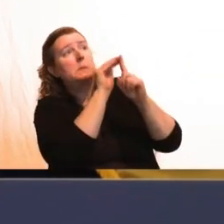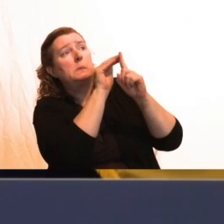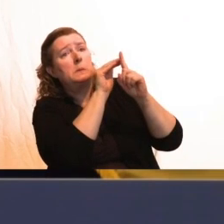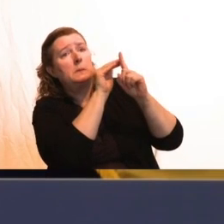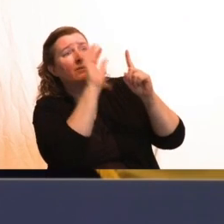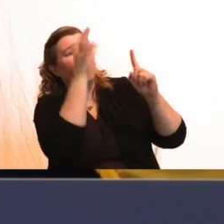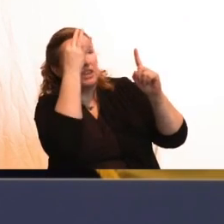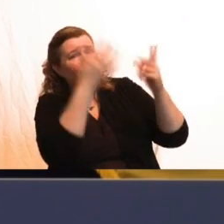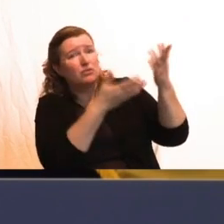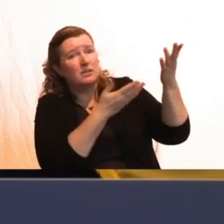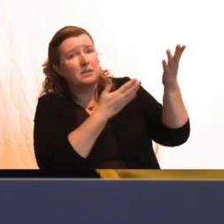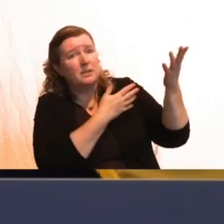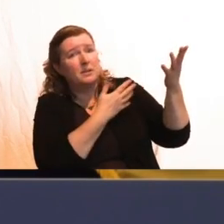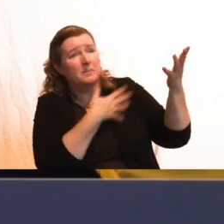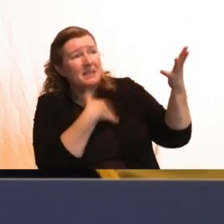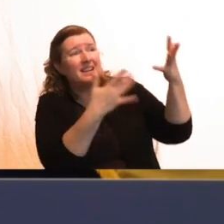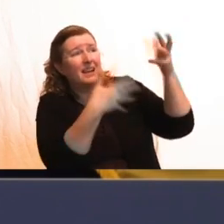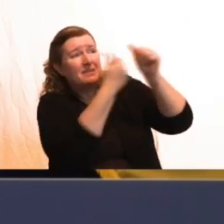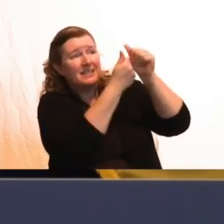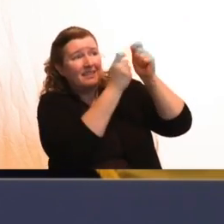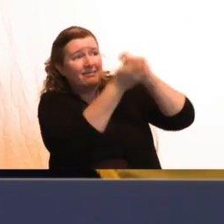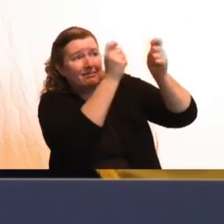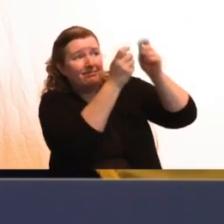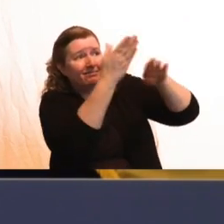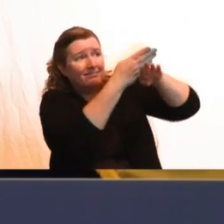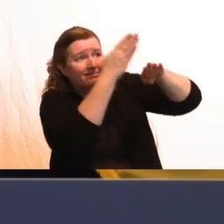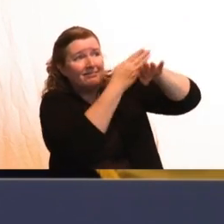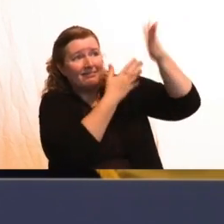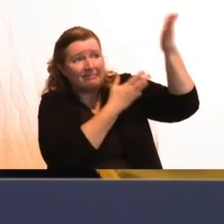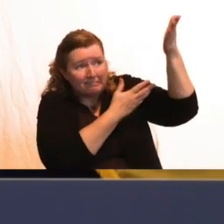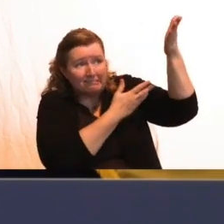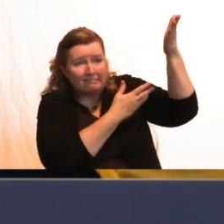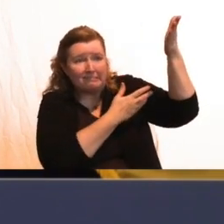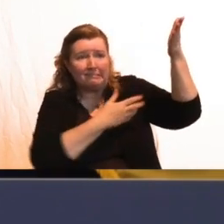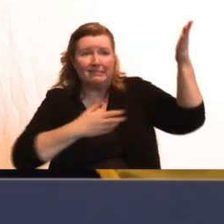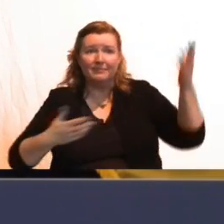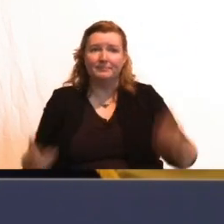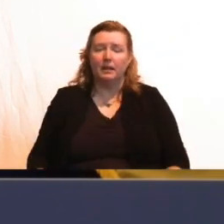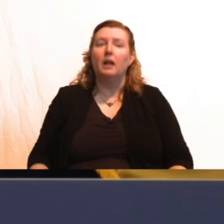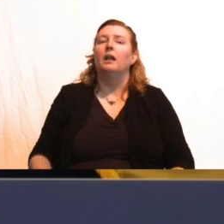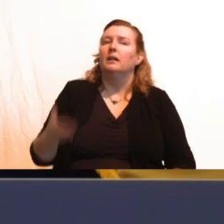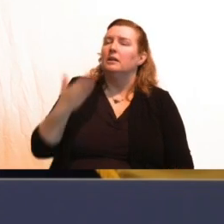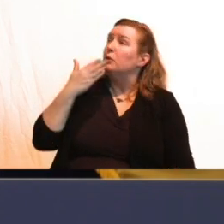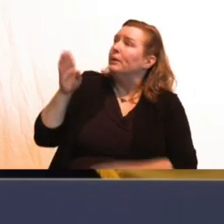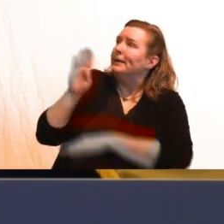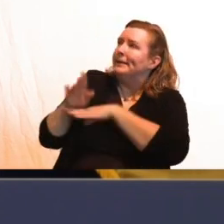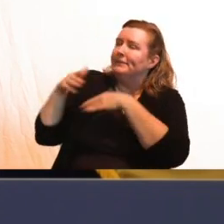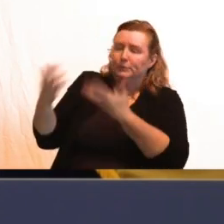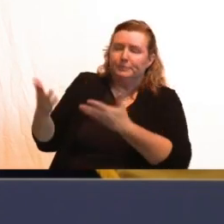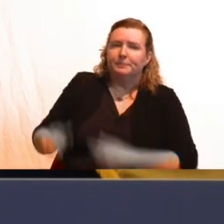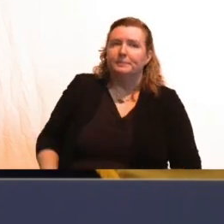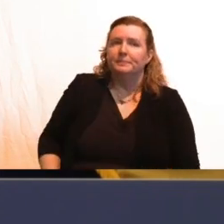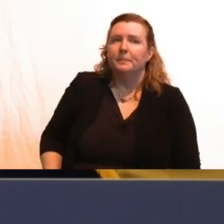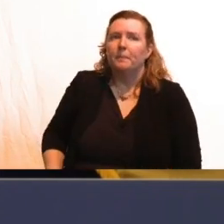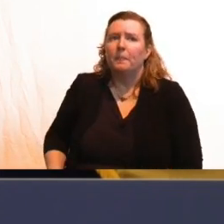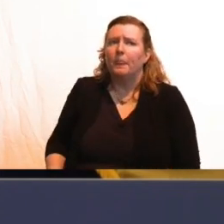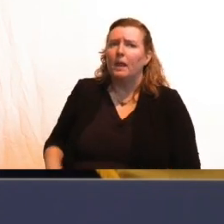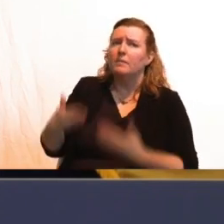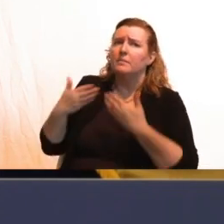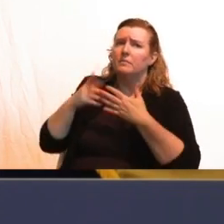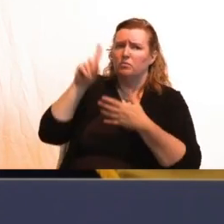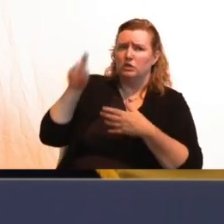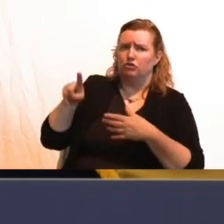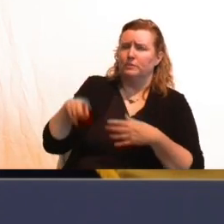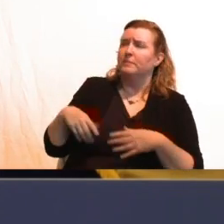Good afternoon. Does the end of the health emergency mean the remaining mask mandates in state government buildings, health settings, and transit are gone? If